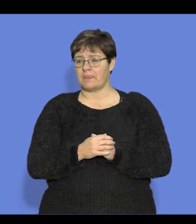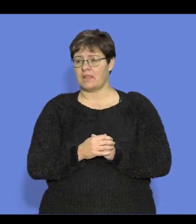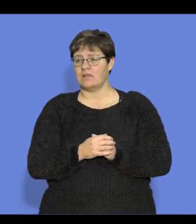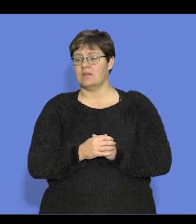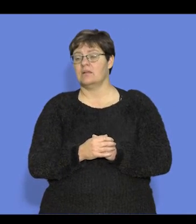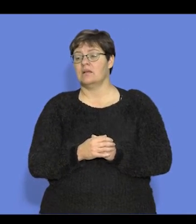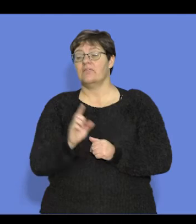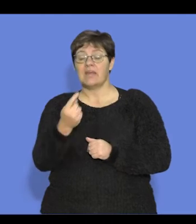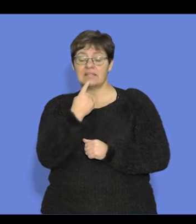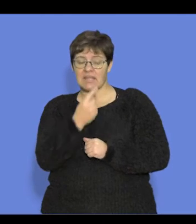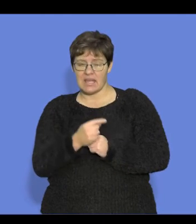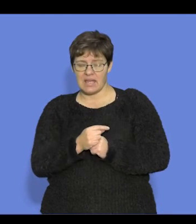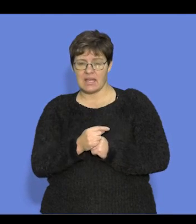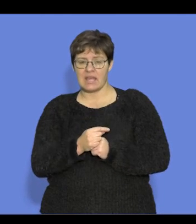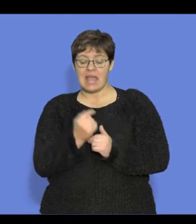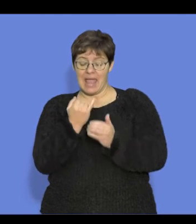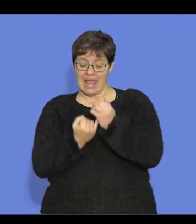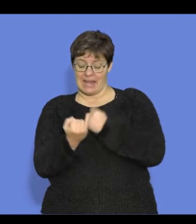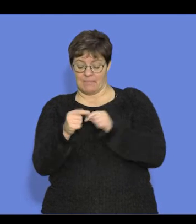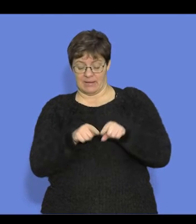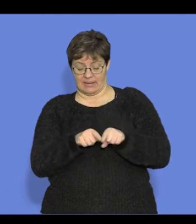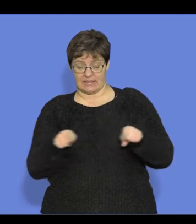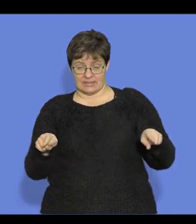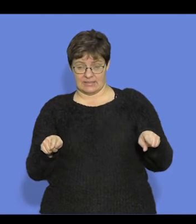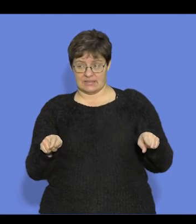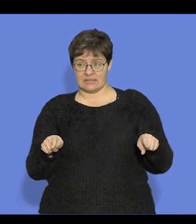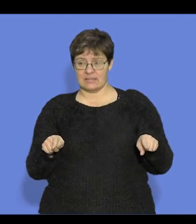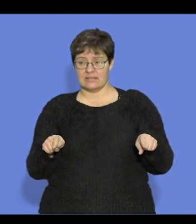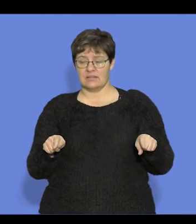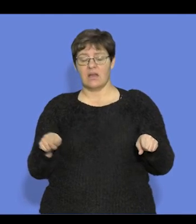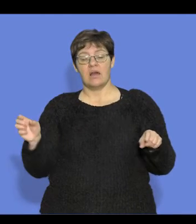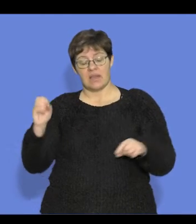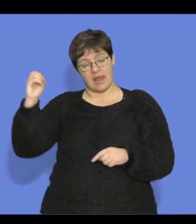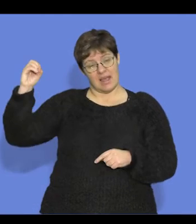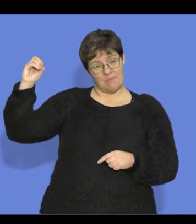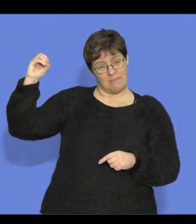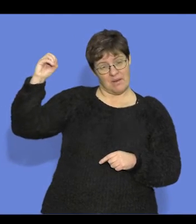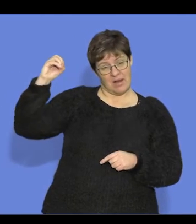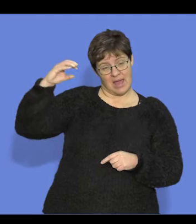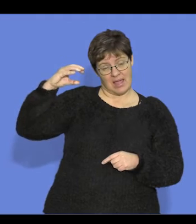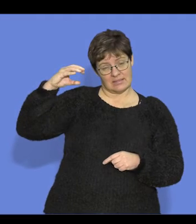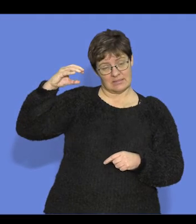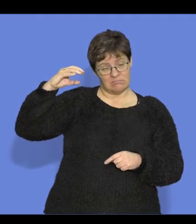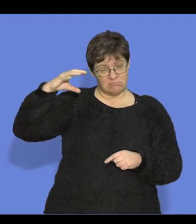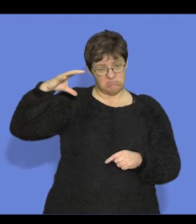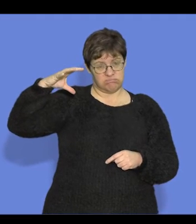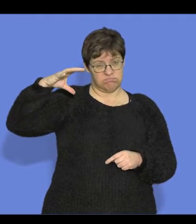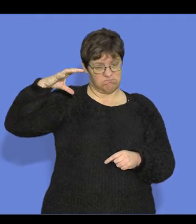Then they mention their independent variable, which is the brightness of the